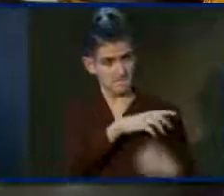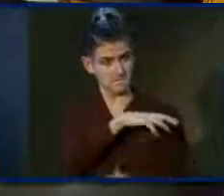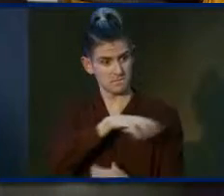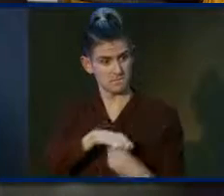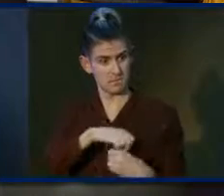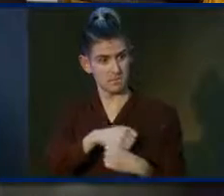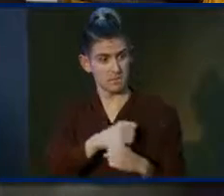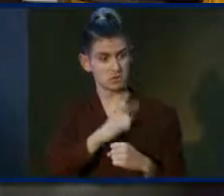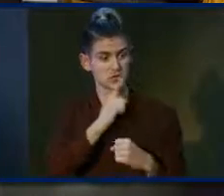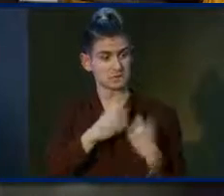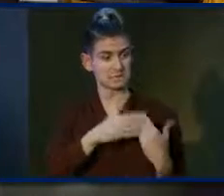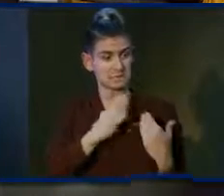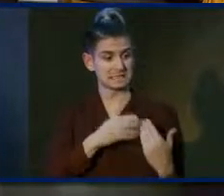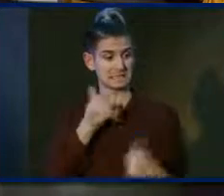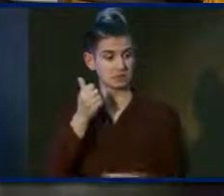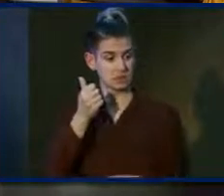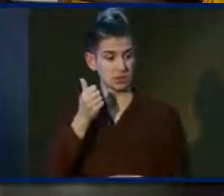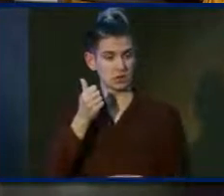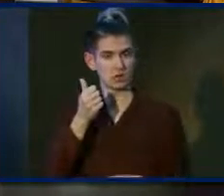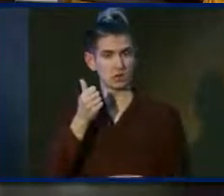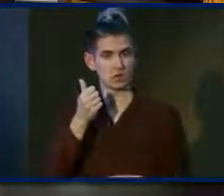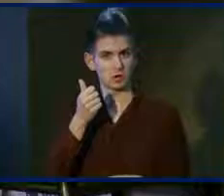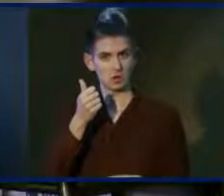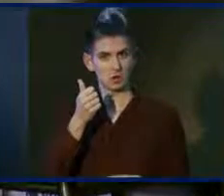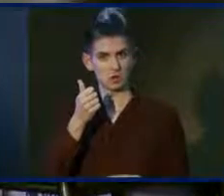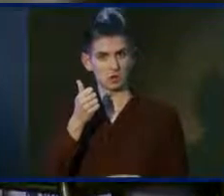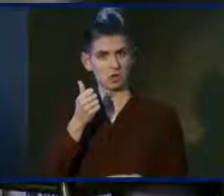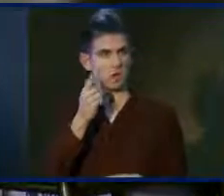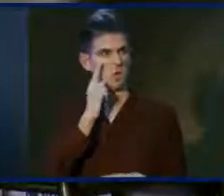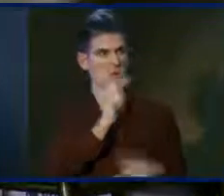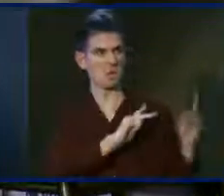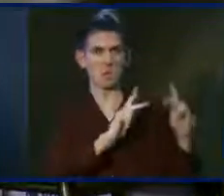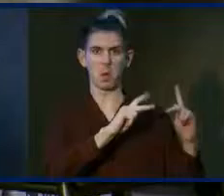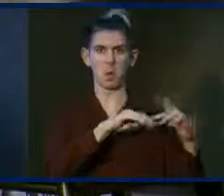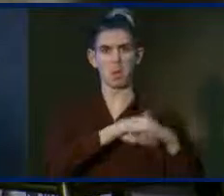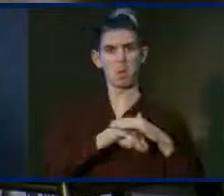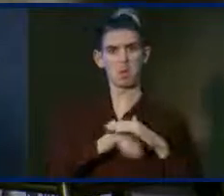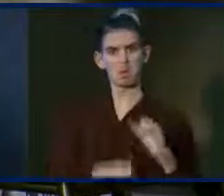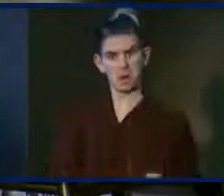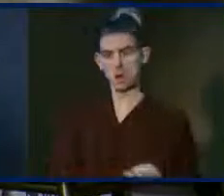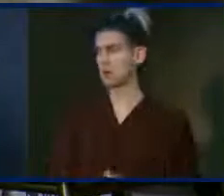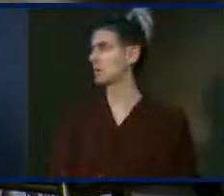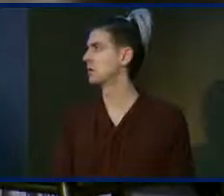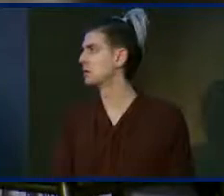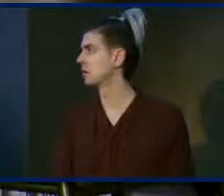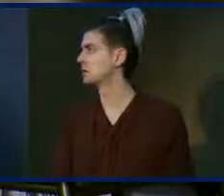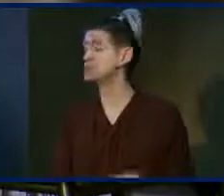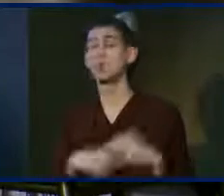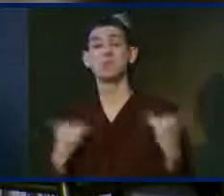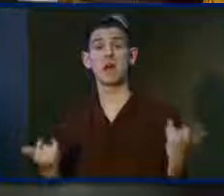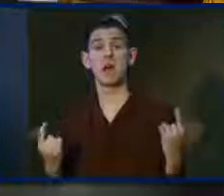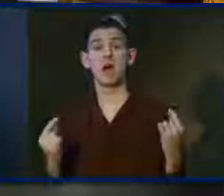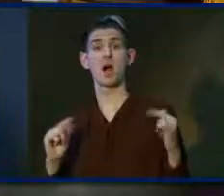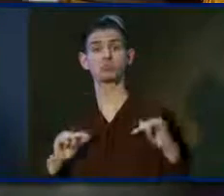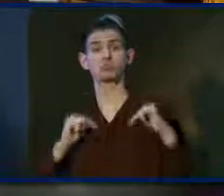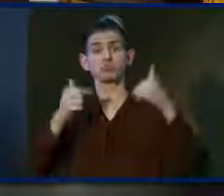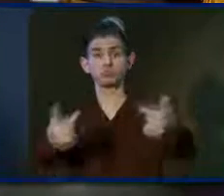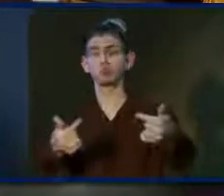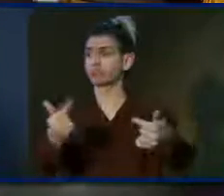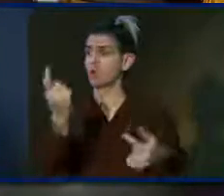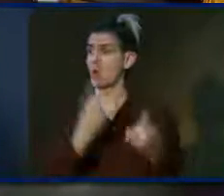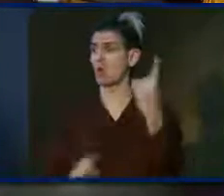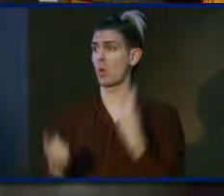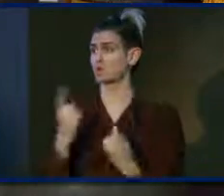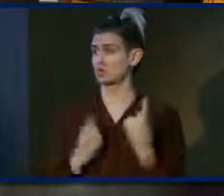easier and more convenient for people, period. We are at the point where we're going to open the floor for questions. If you have a question, I